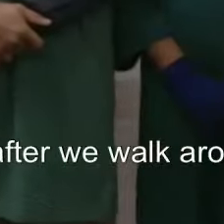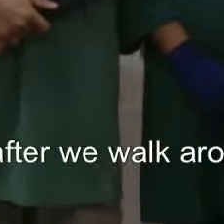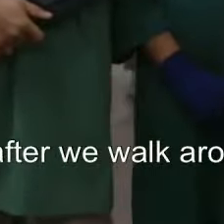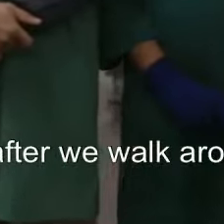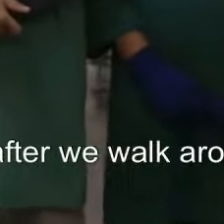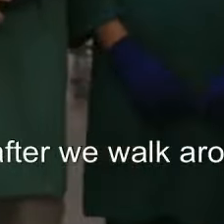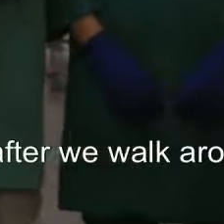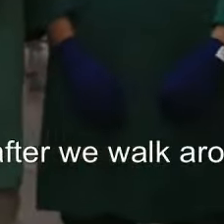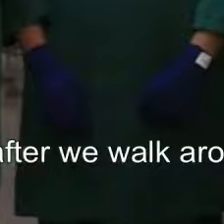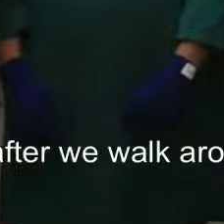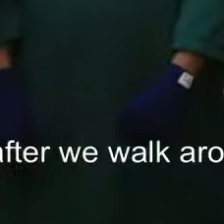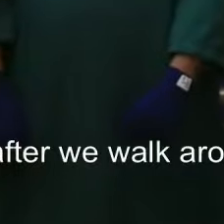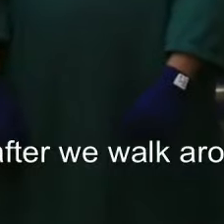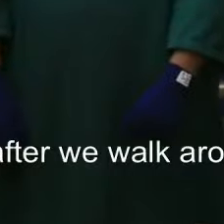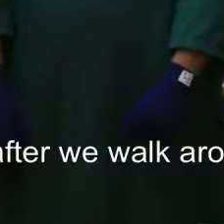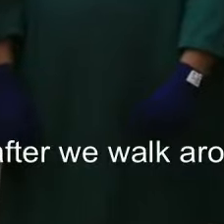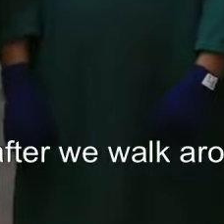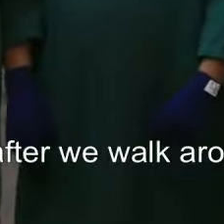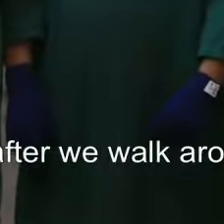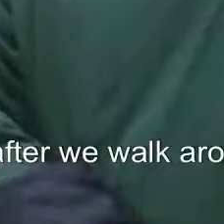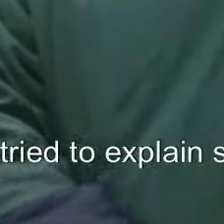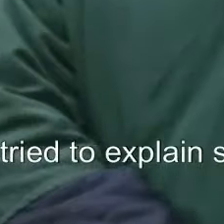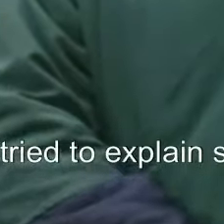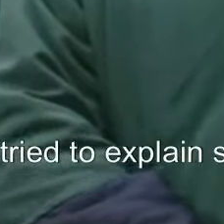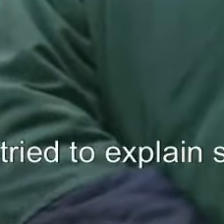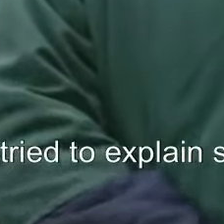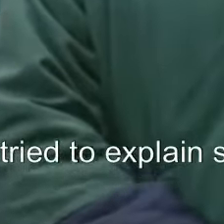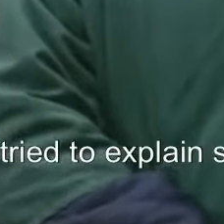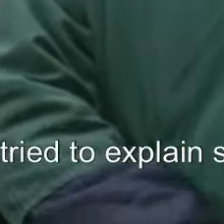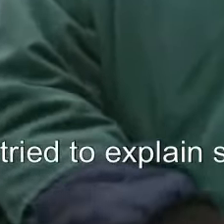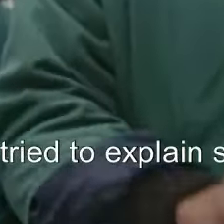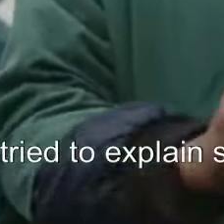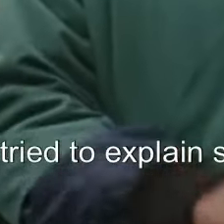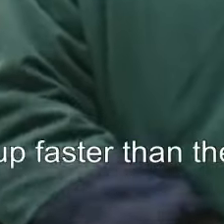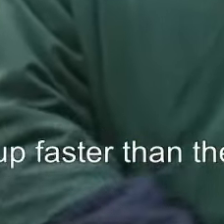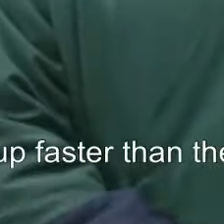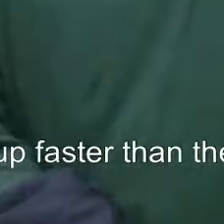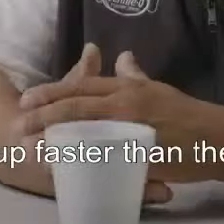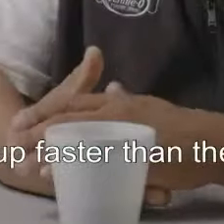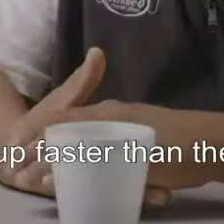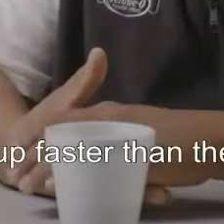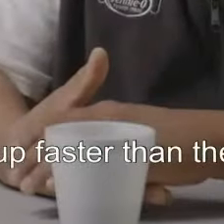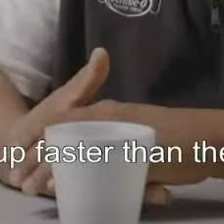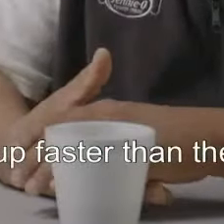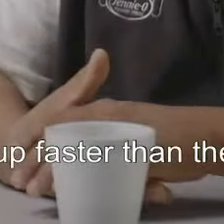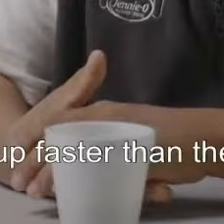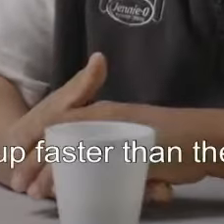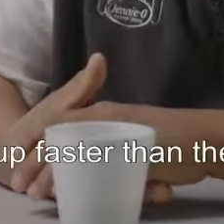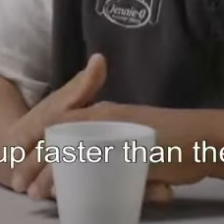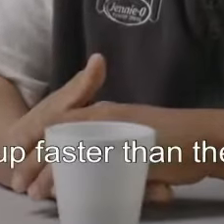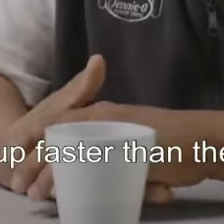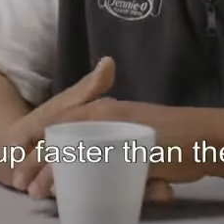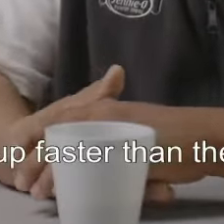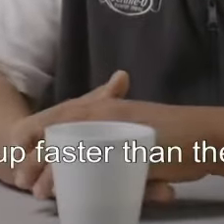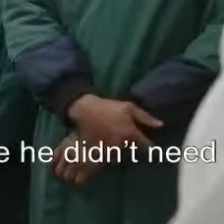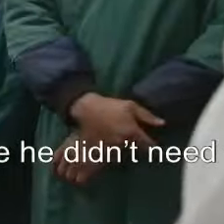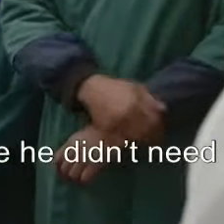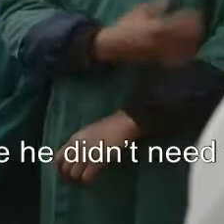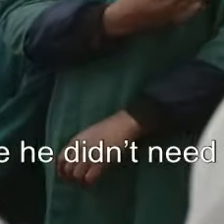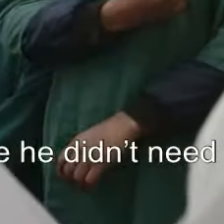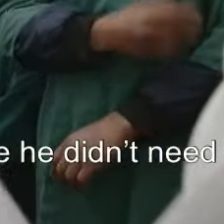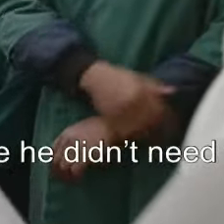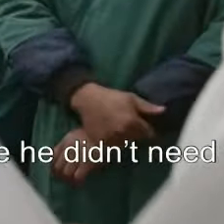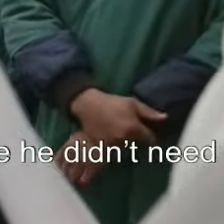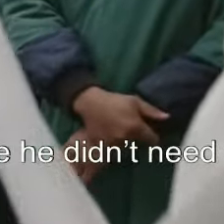But after we walk around on the line, when I try to explain something, he pick up faster than the translator guy.